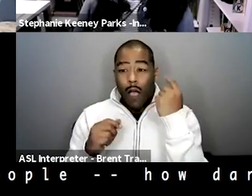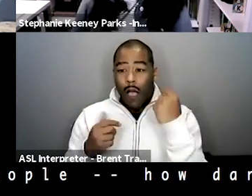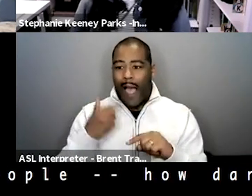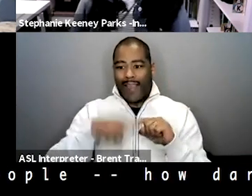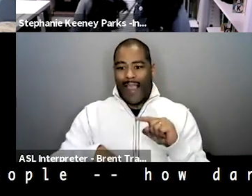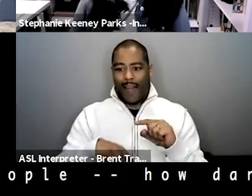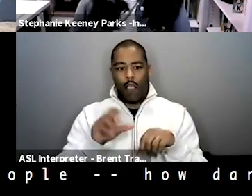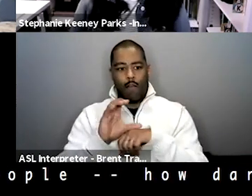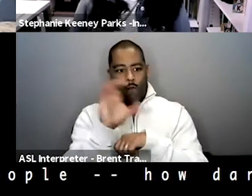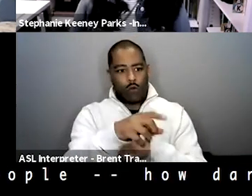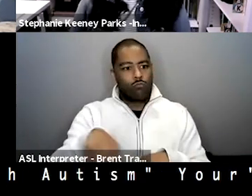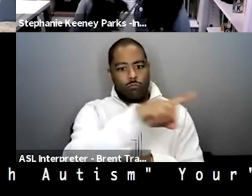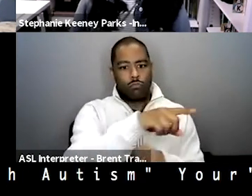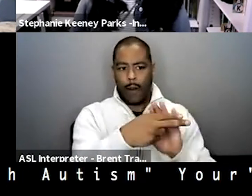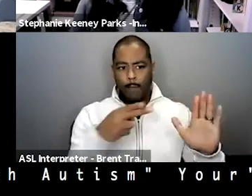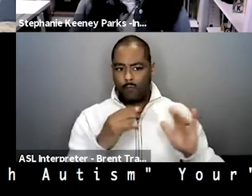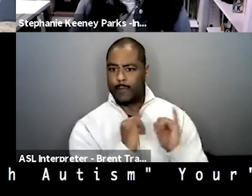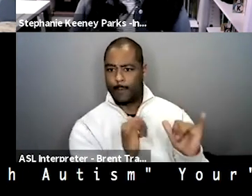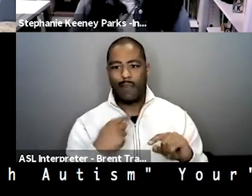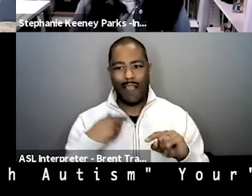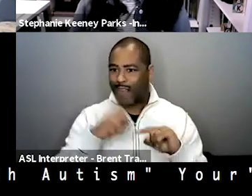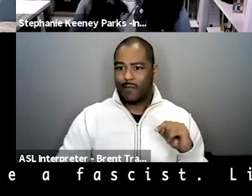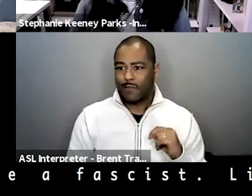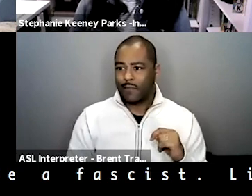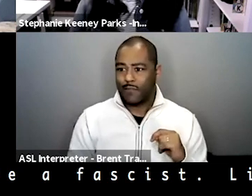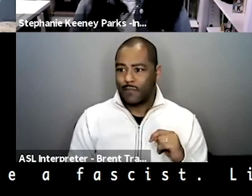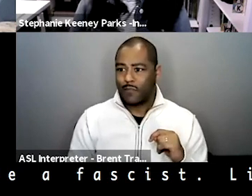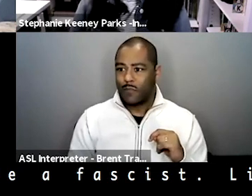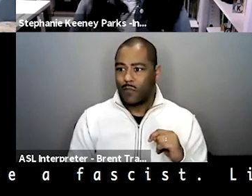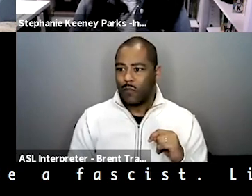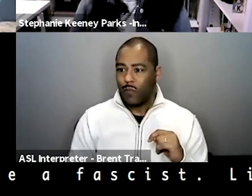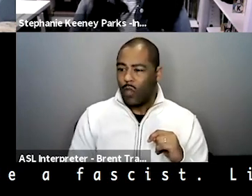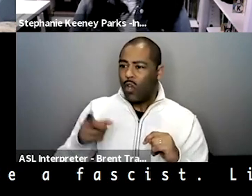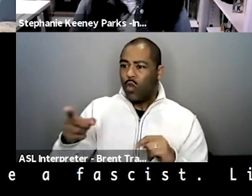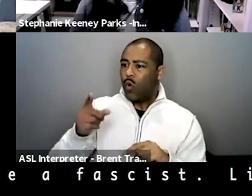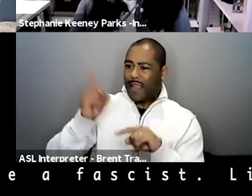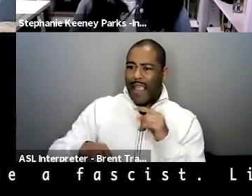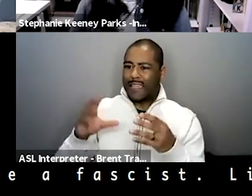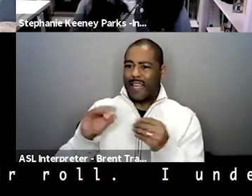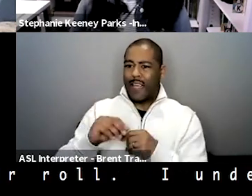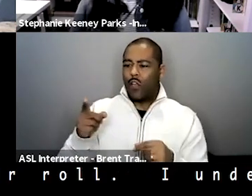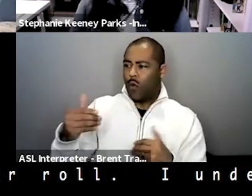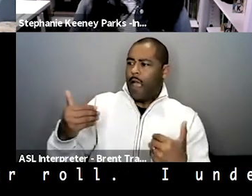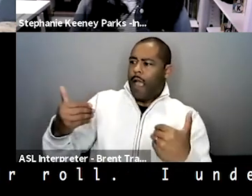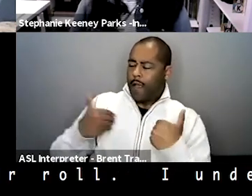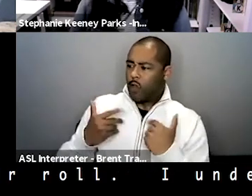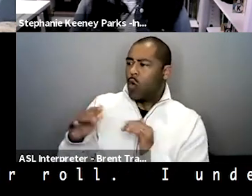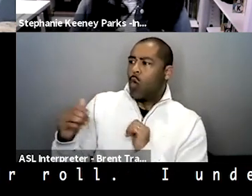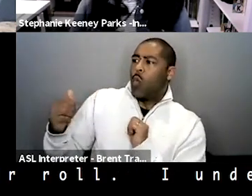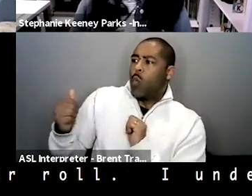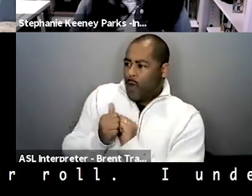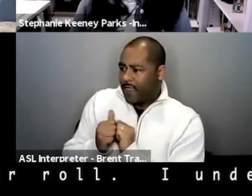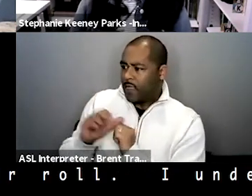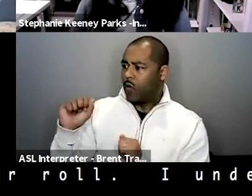see people going after people, how dare you say with autism, you're a Nazi, you're a fascist. I'm like, whoa, like slow your